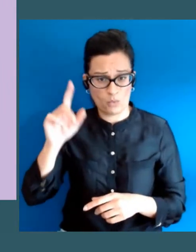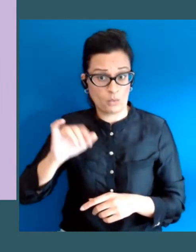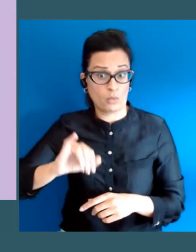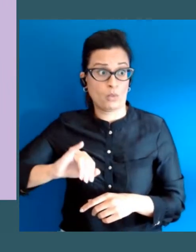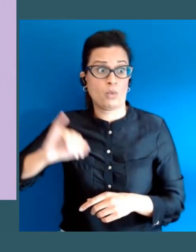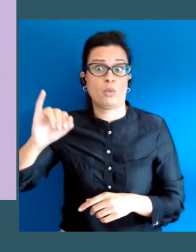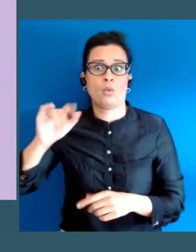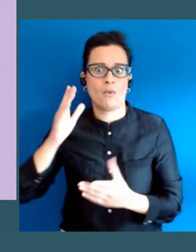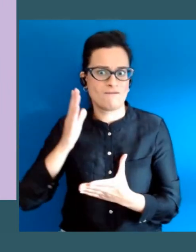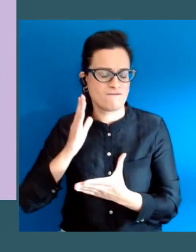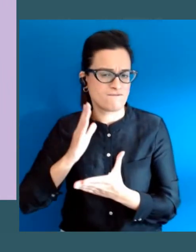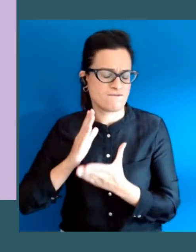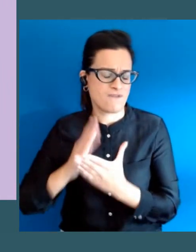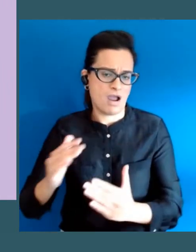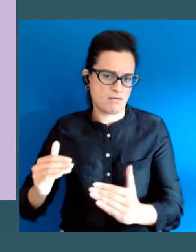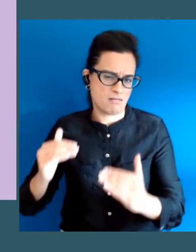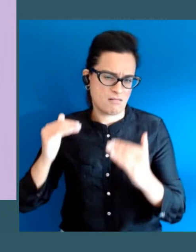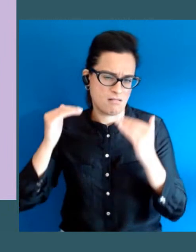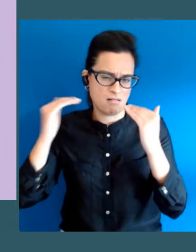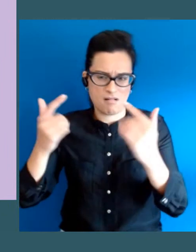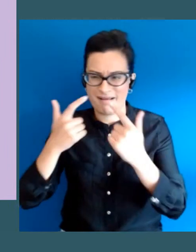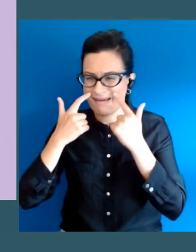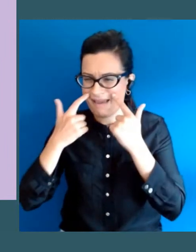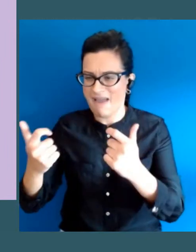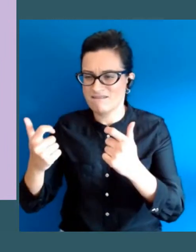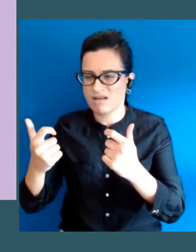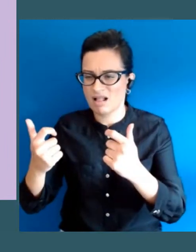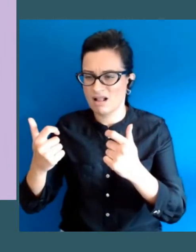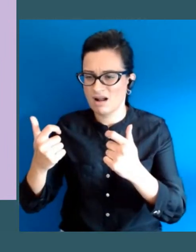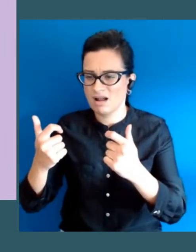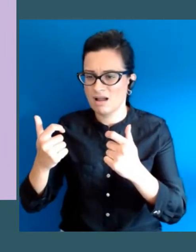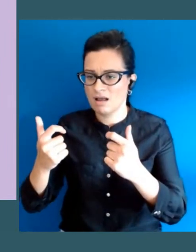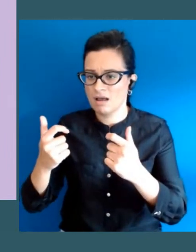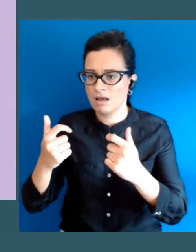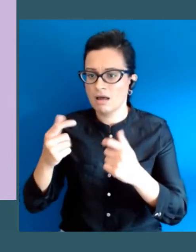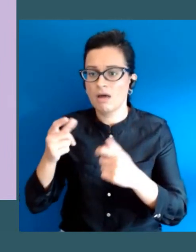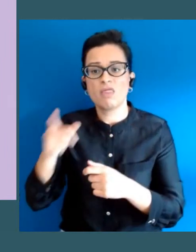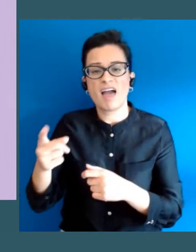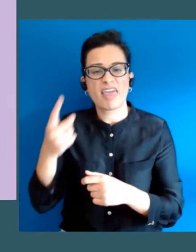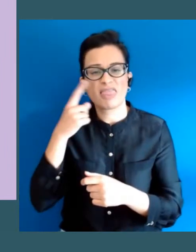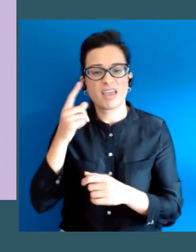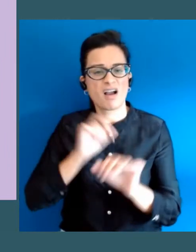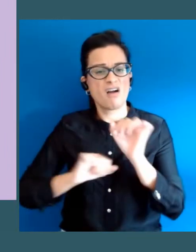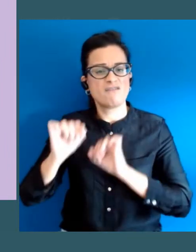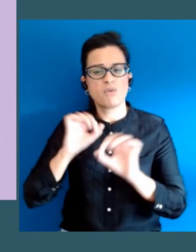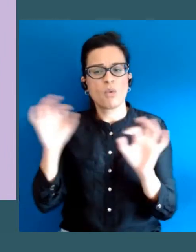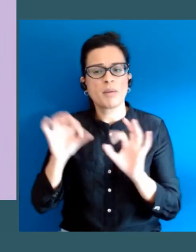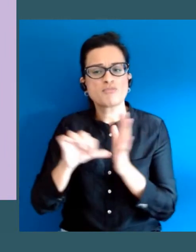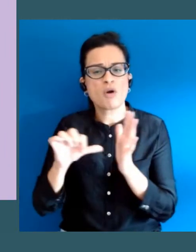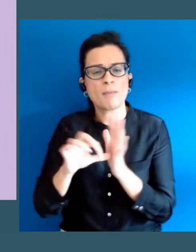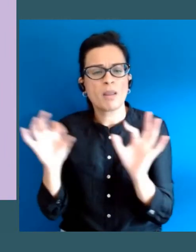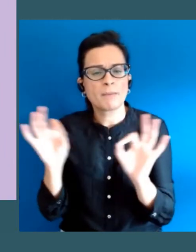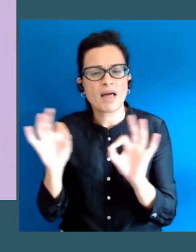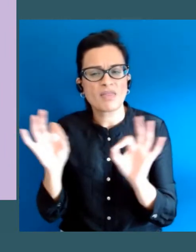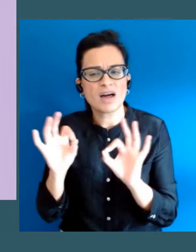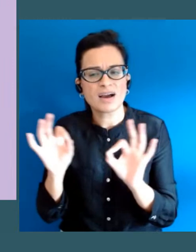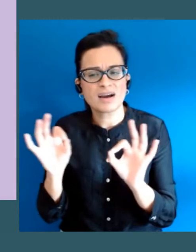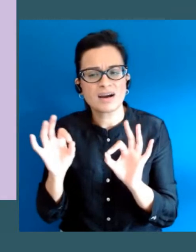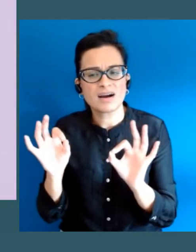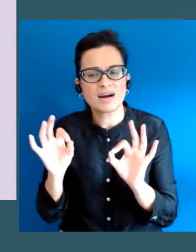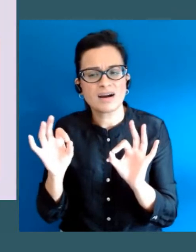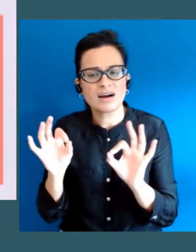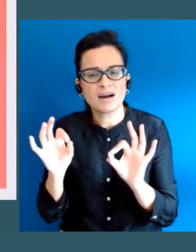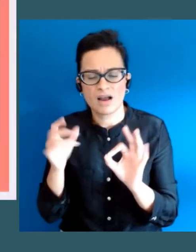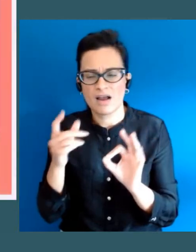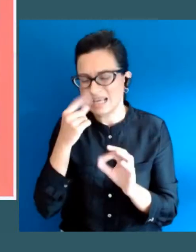hypervigilant or avoiding things, they may not see it as a problem for themselves or their family, and that can be difficult to negotiate.